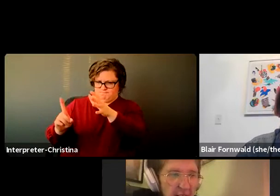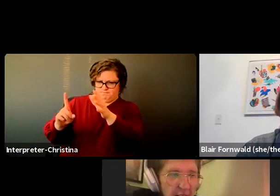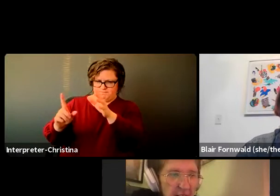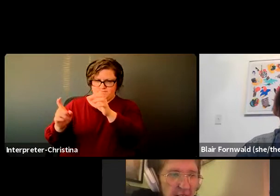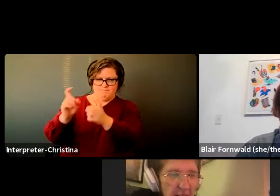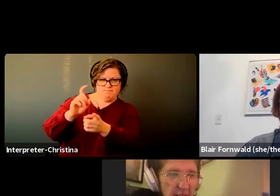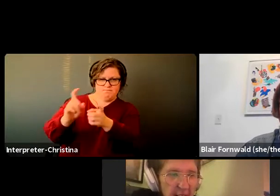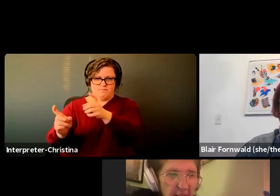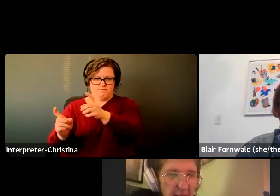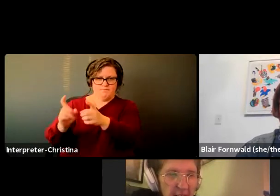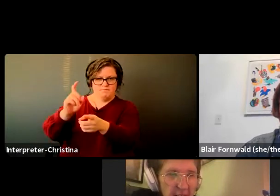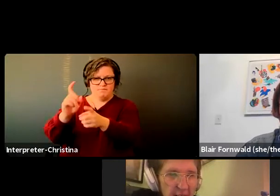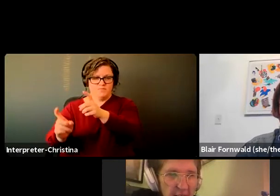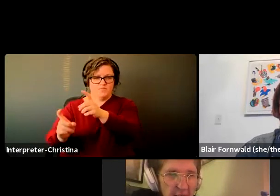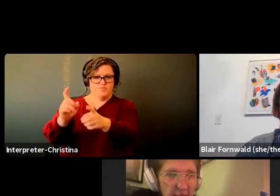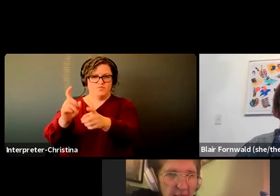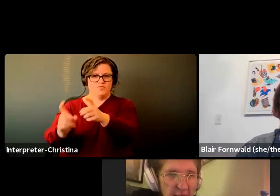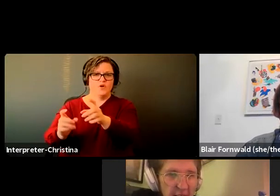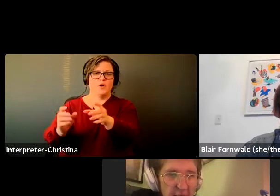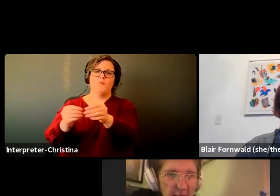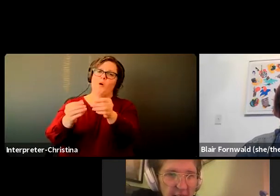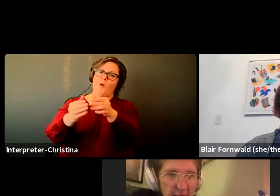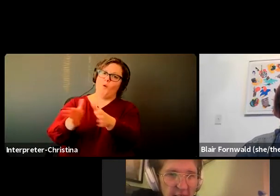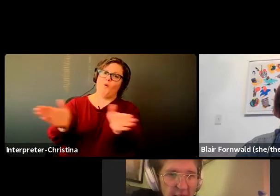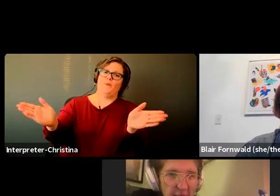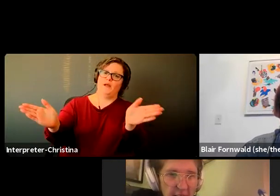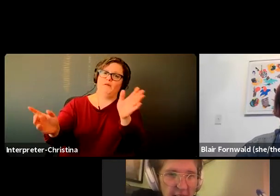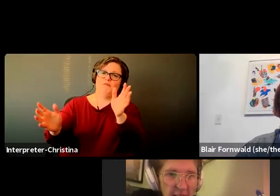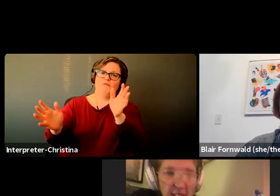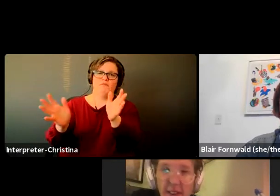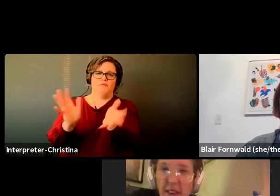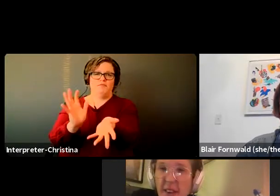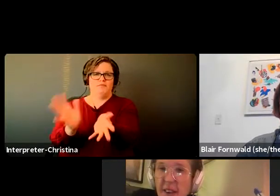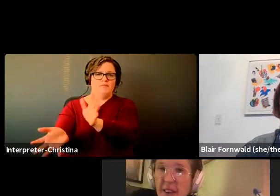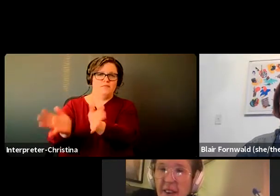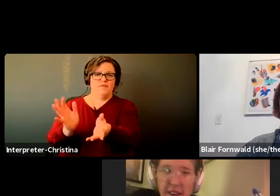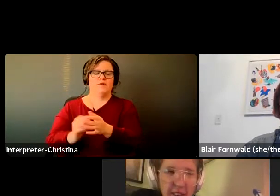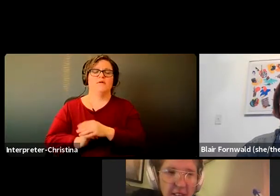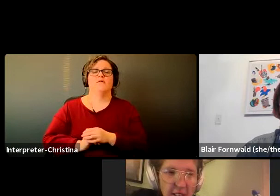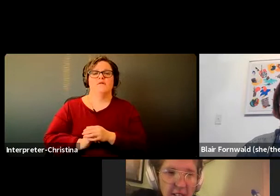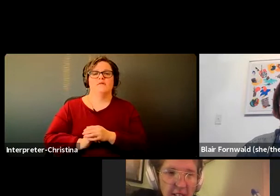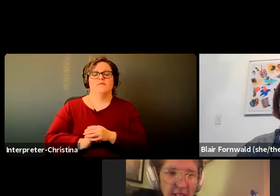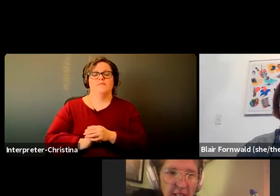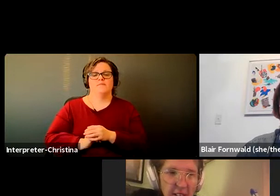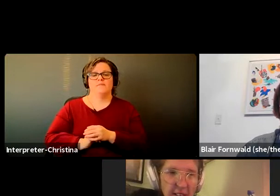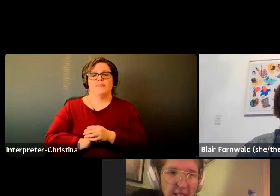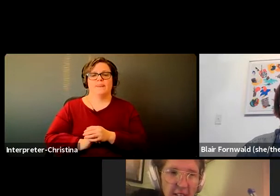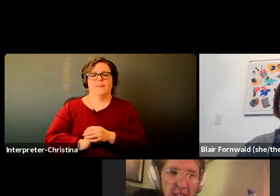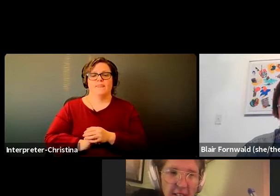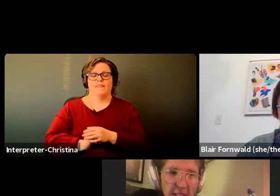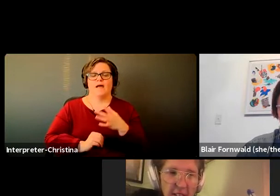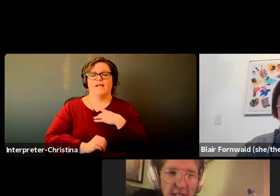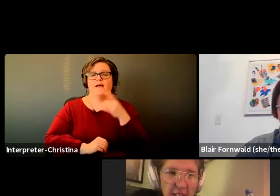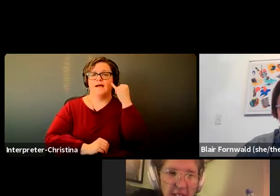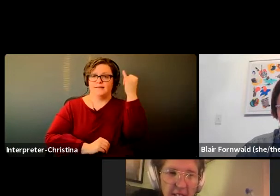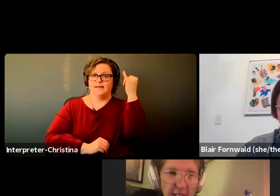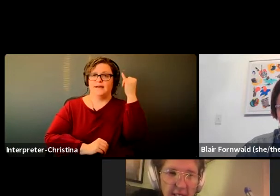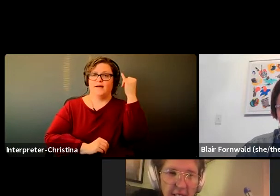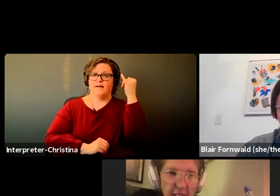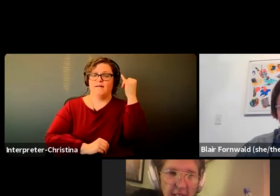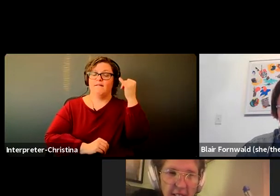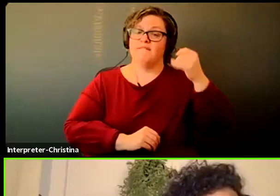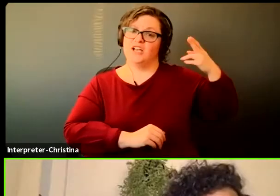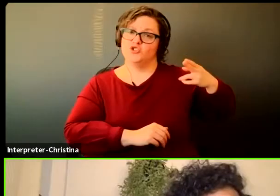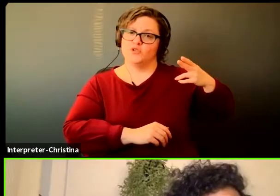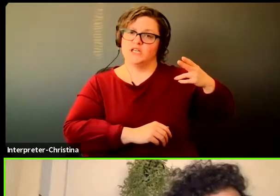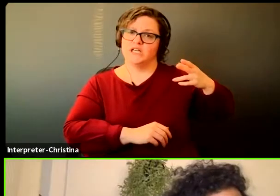open space to reinventing our archives, and for the reinvention of the archive also not